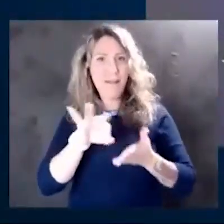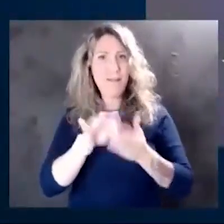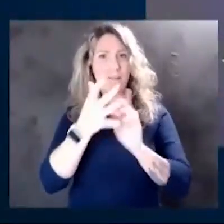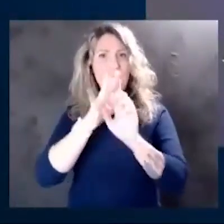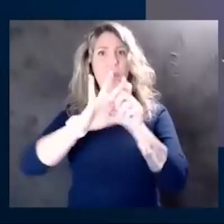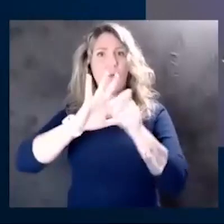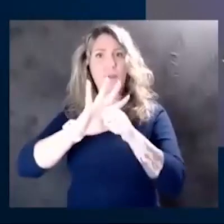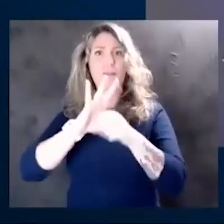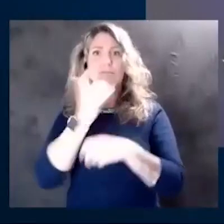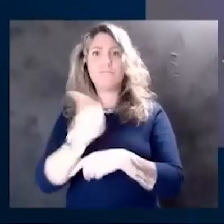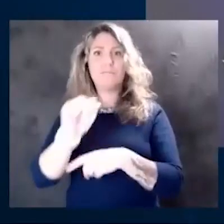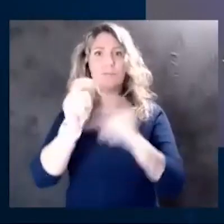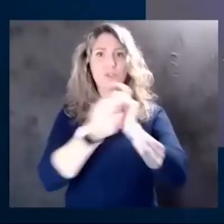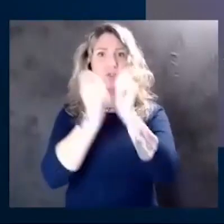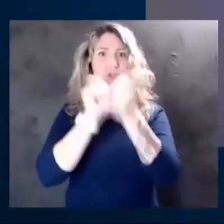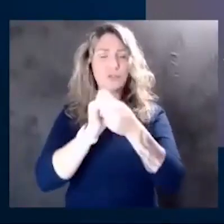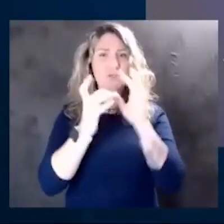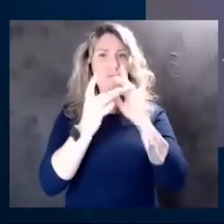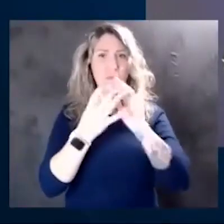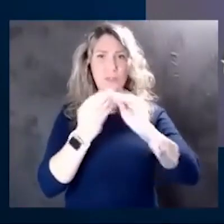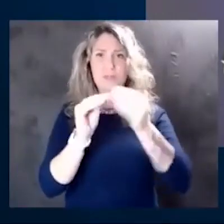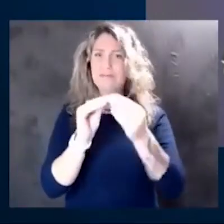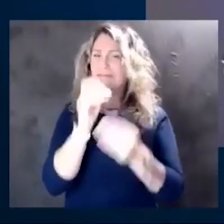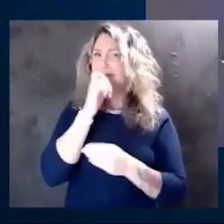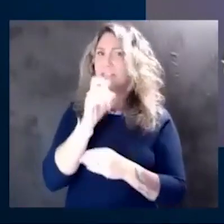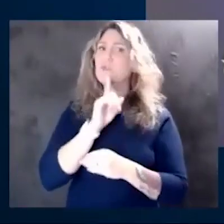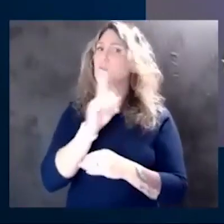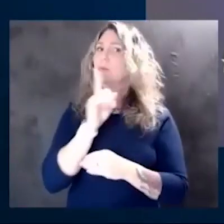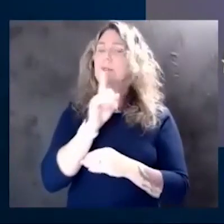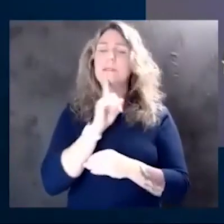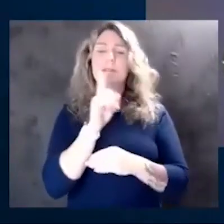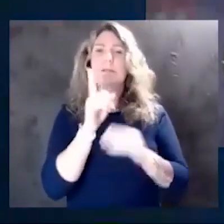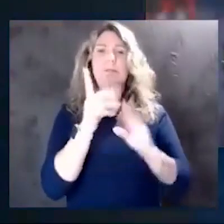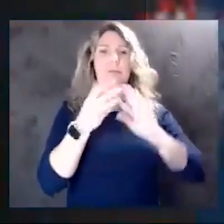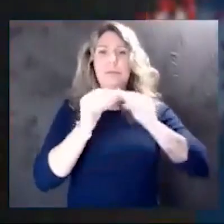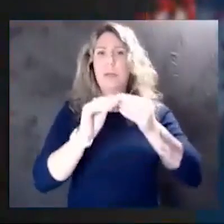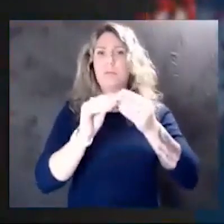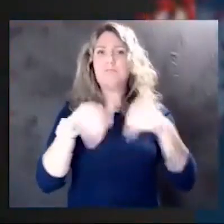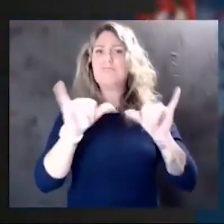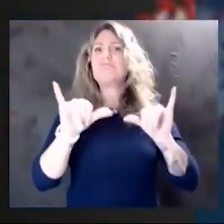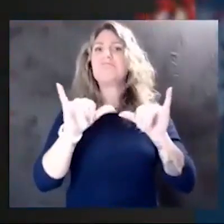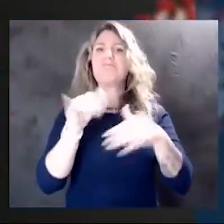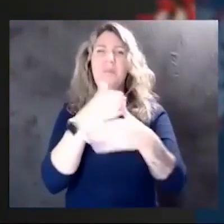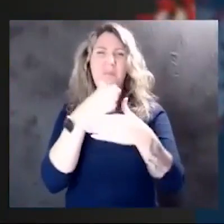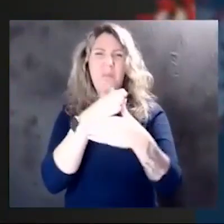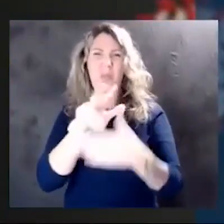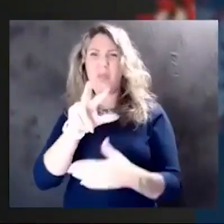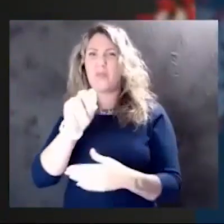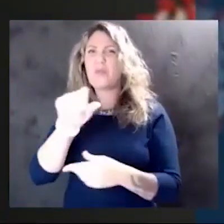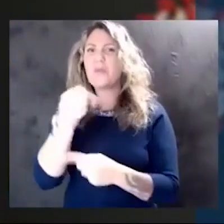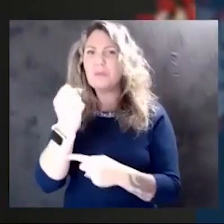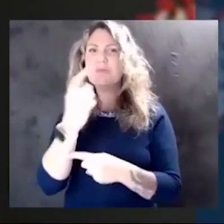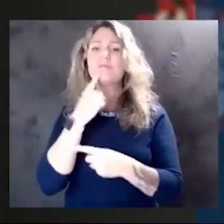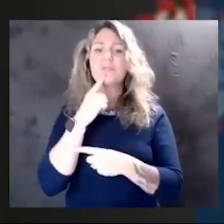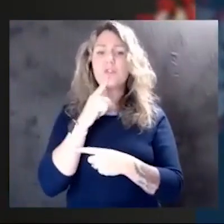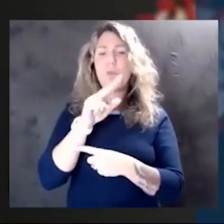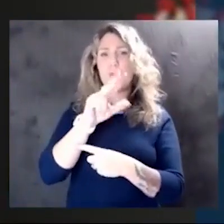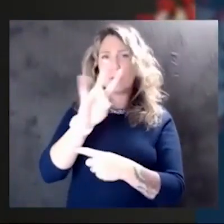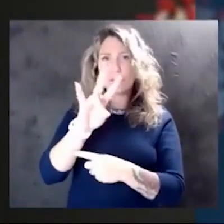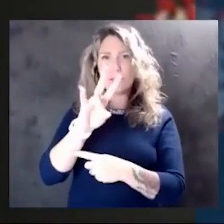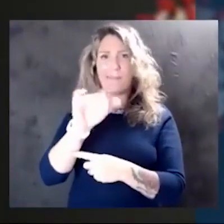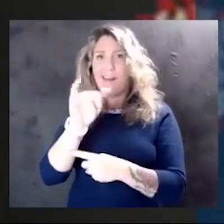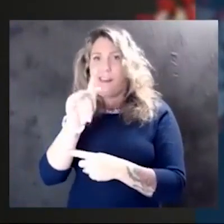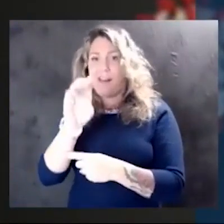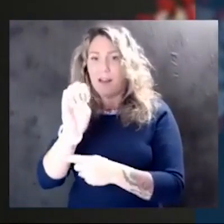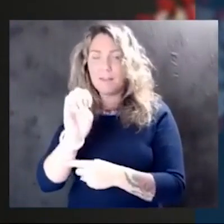in the numbers? You know, not really. Our numbers have been staying really in that mid-30s range for active infections. We have 37 active infections